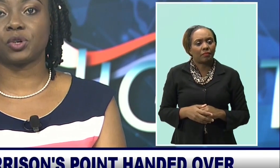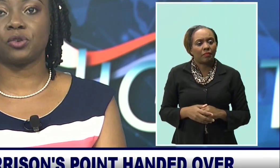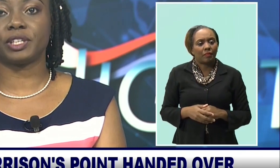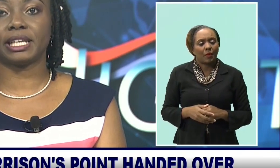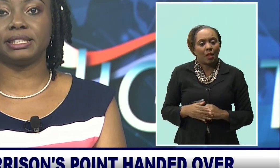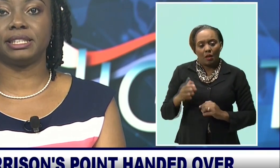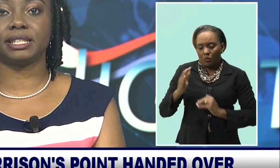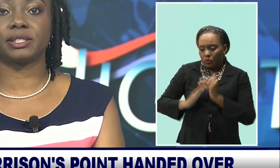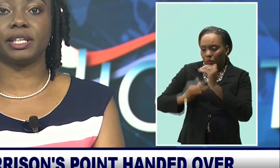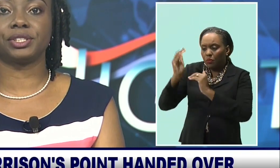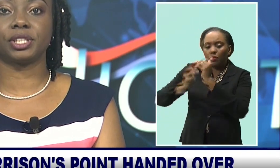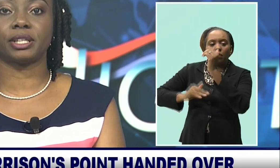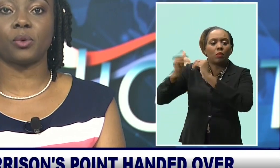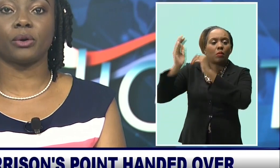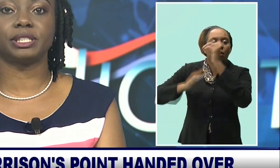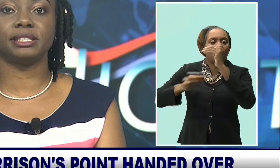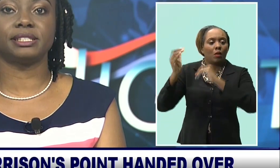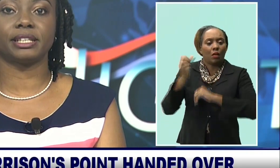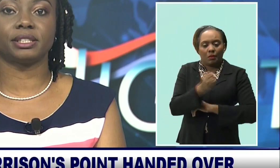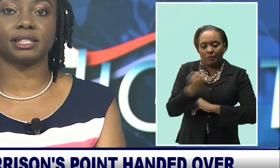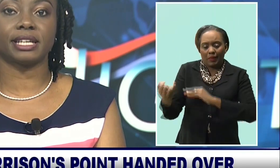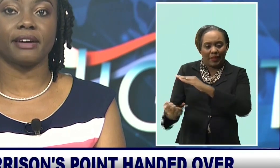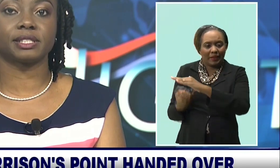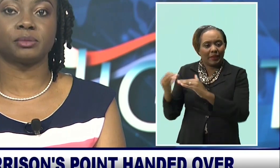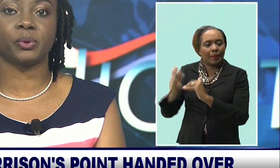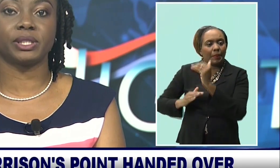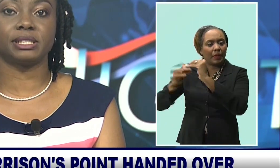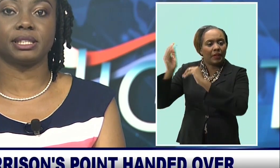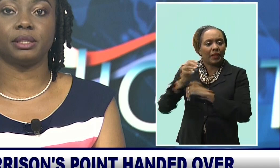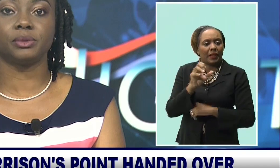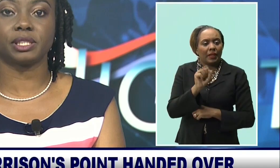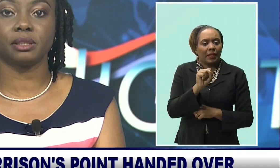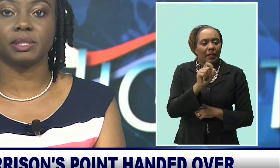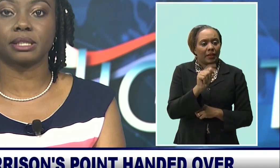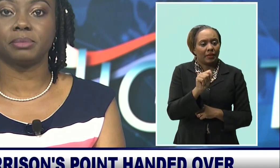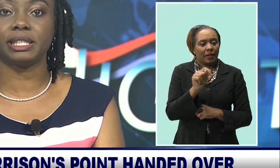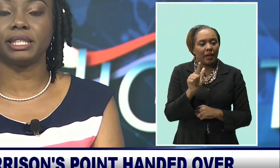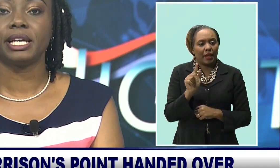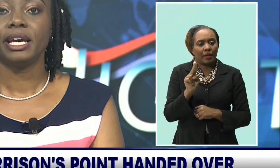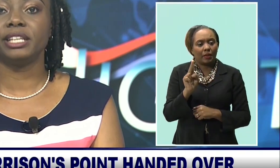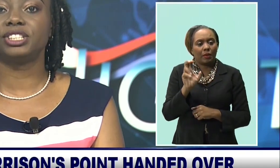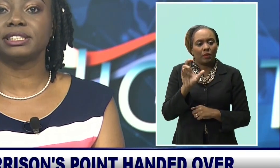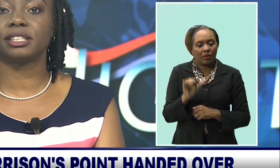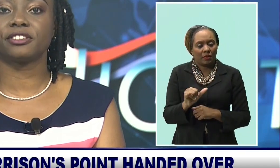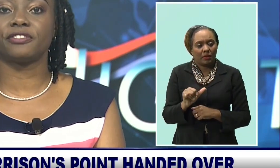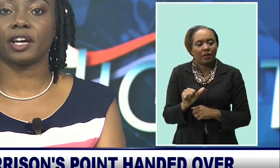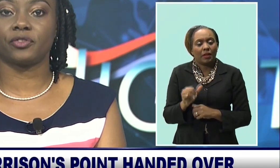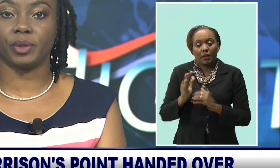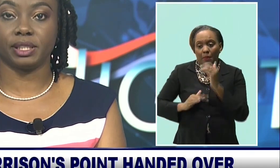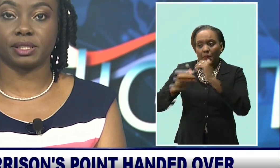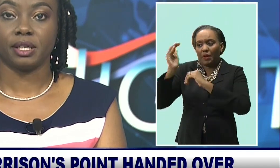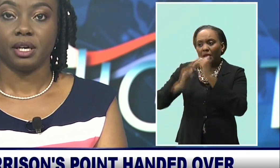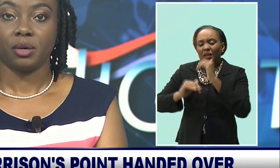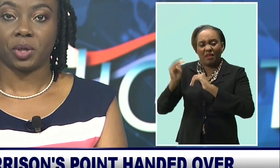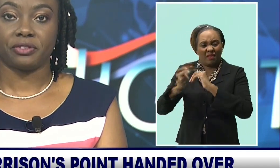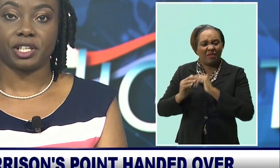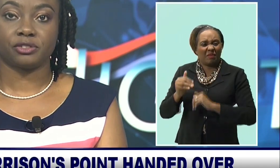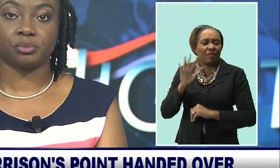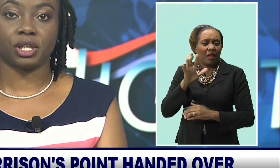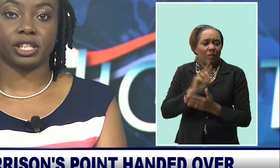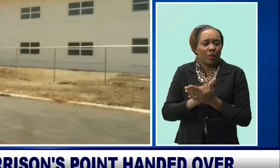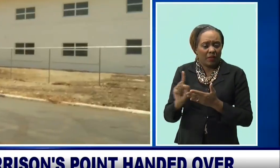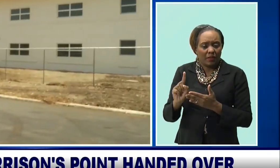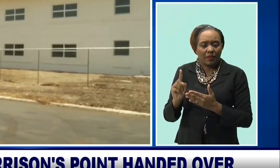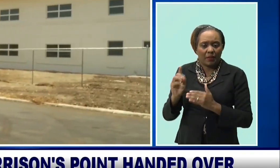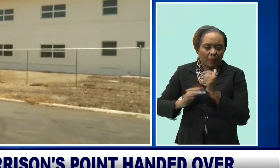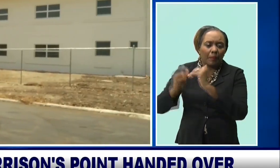aspect of the COVID-19 isolation and quarantine centers at Harrison Point in St. Lucie was completed in just under 5 weeks. Word of this